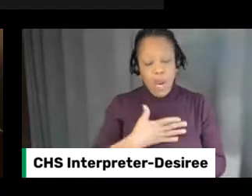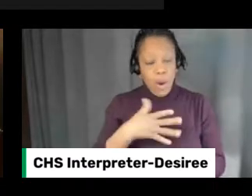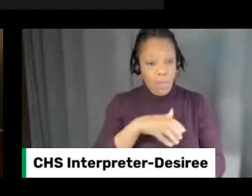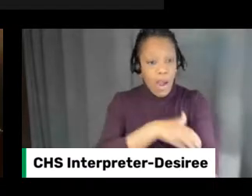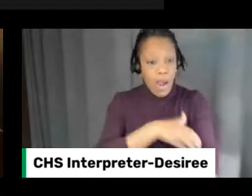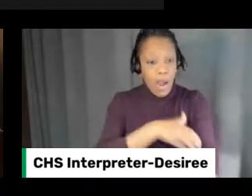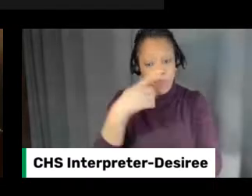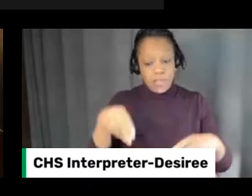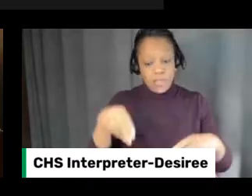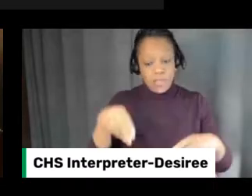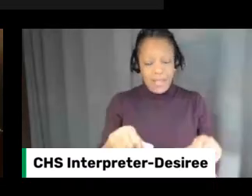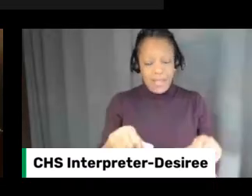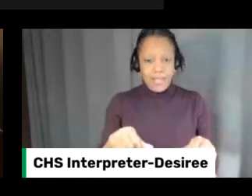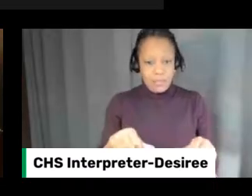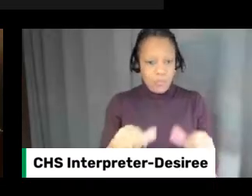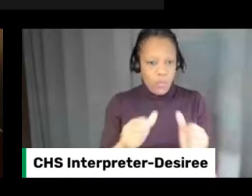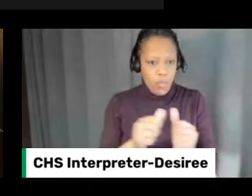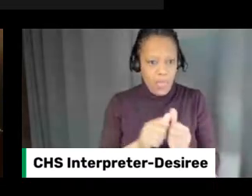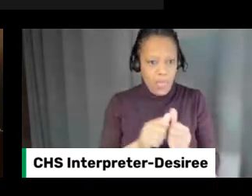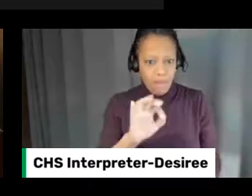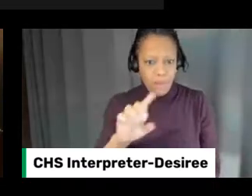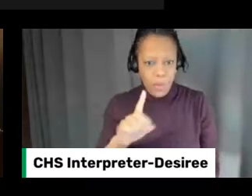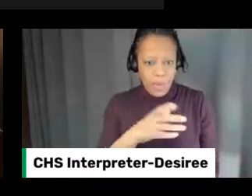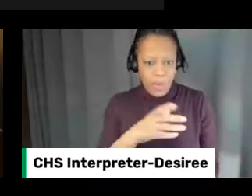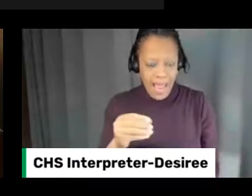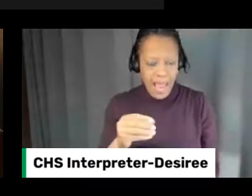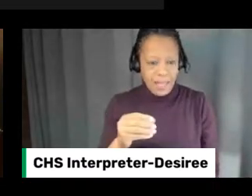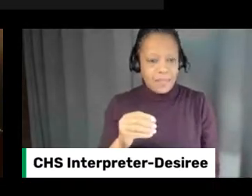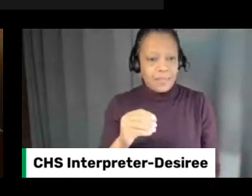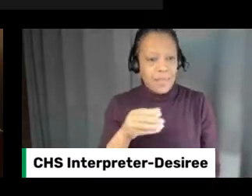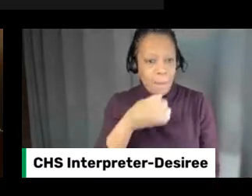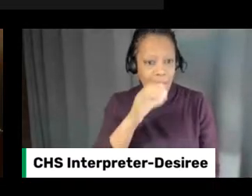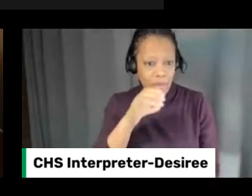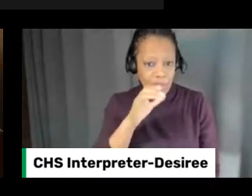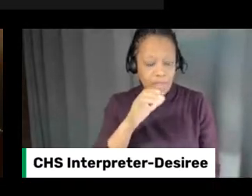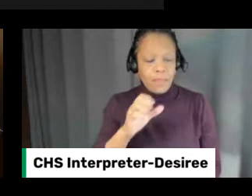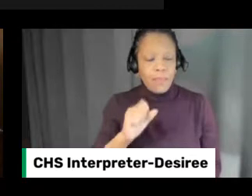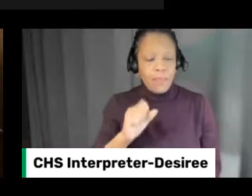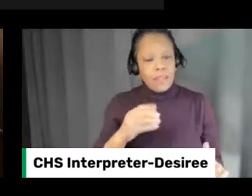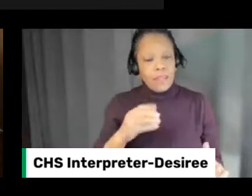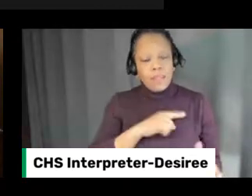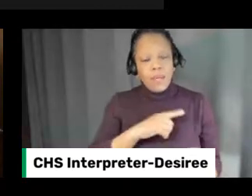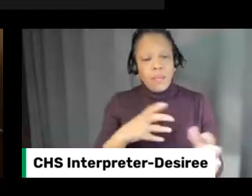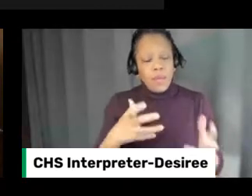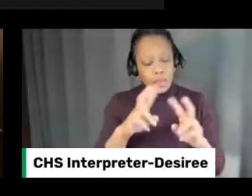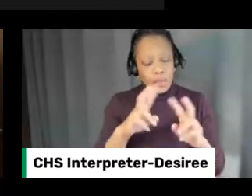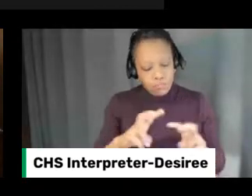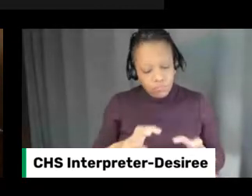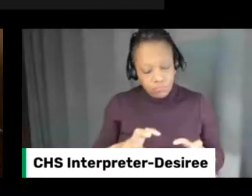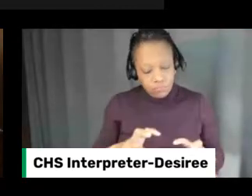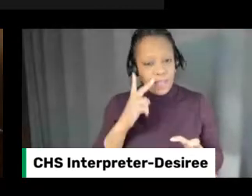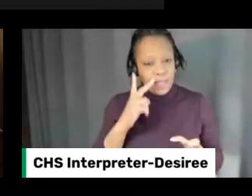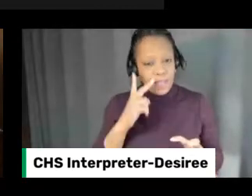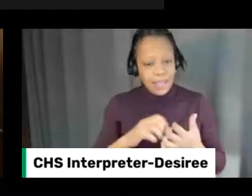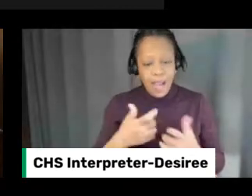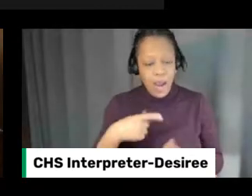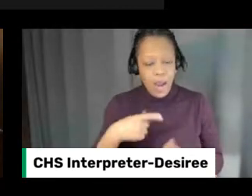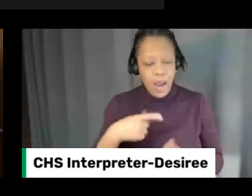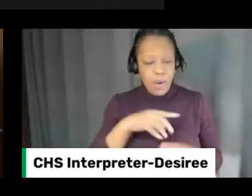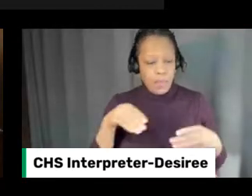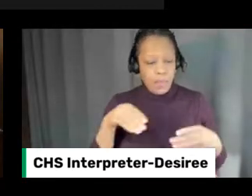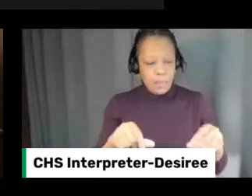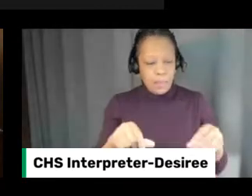regards to food and beverages. So we wanted to make sure to look into that and see how we are spending and what